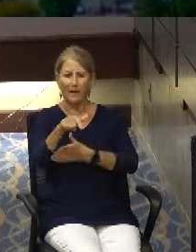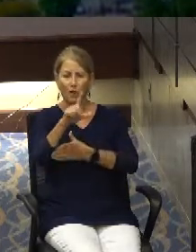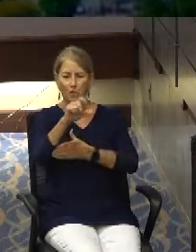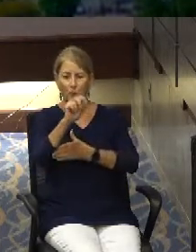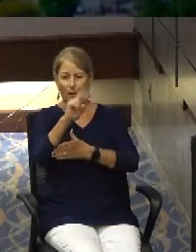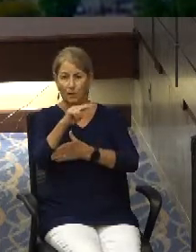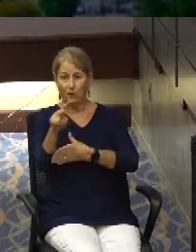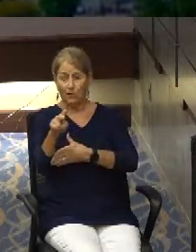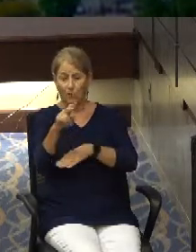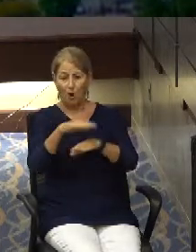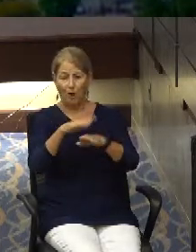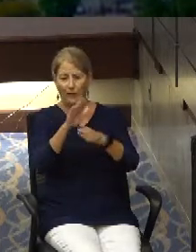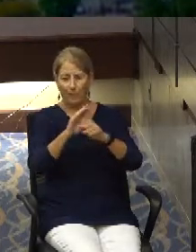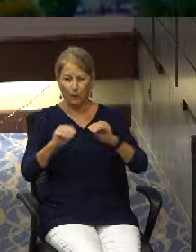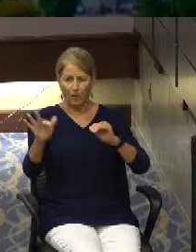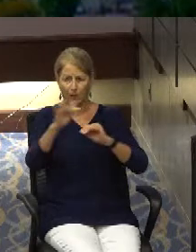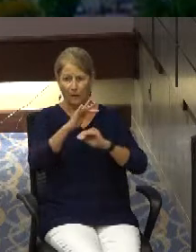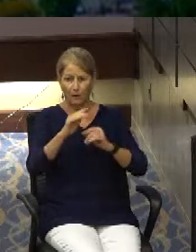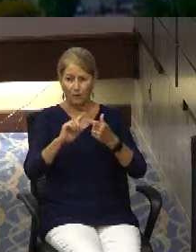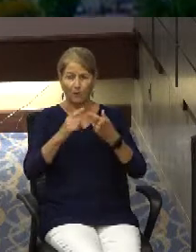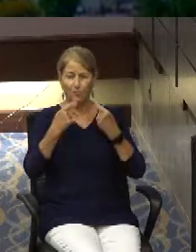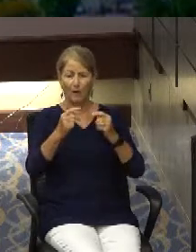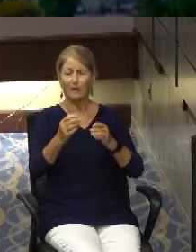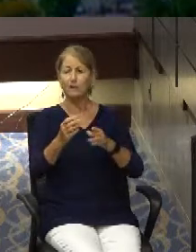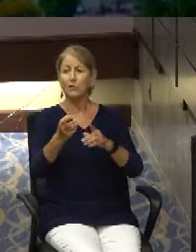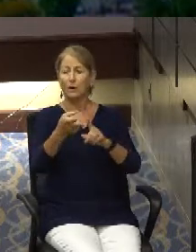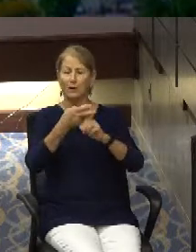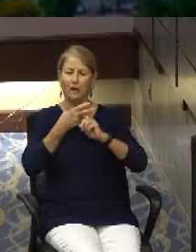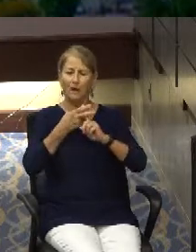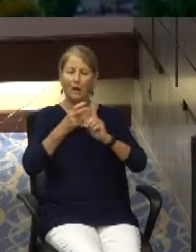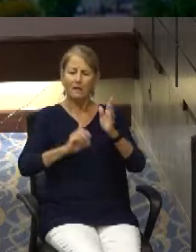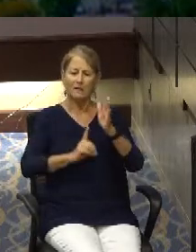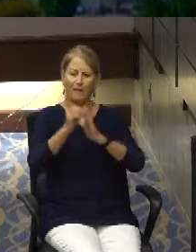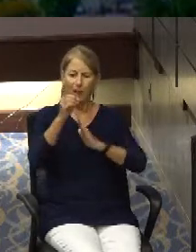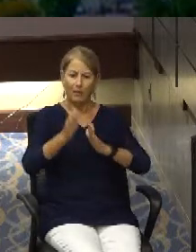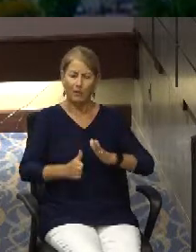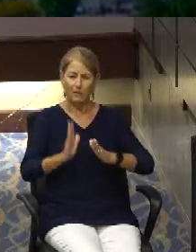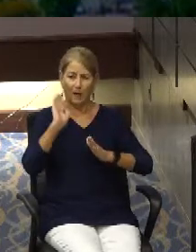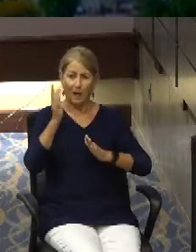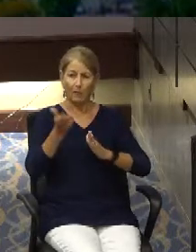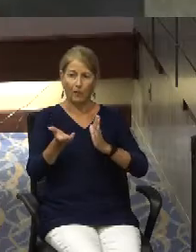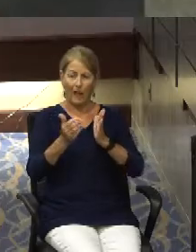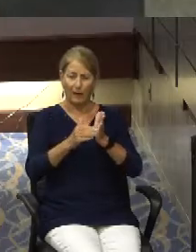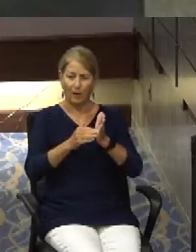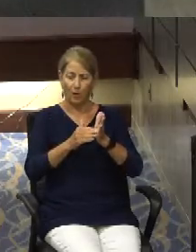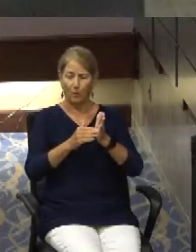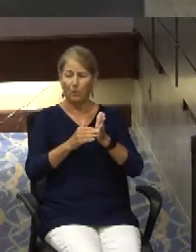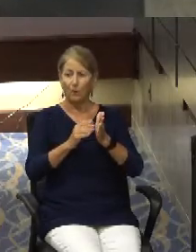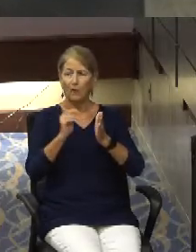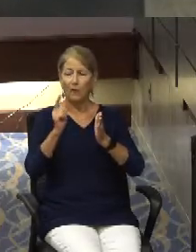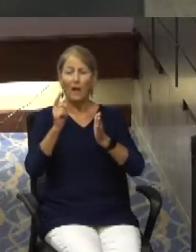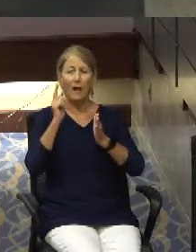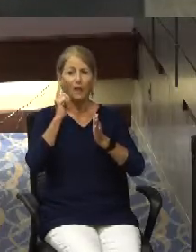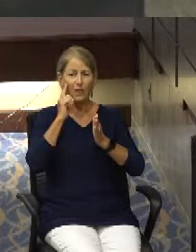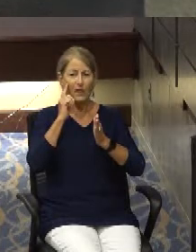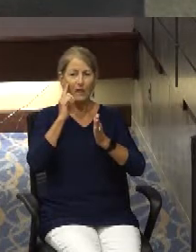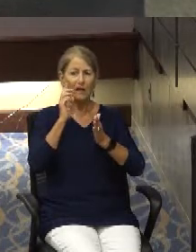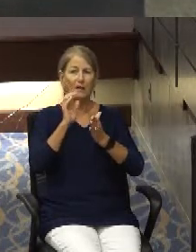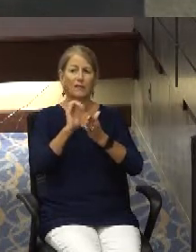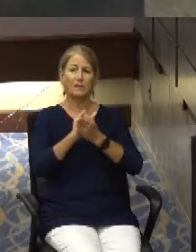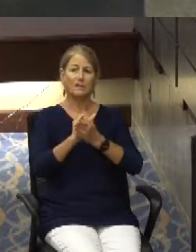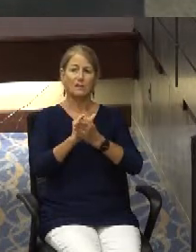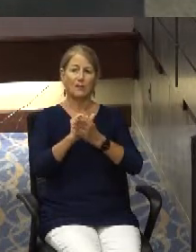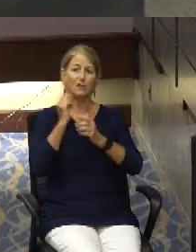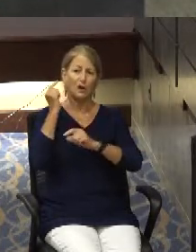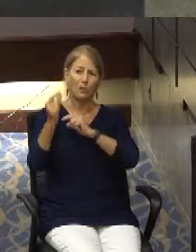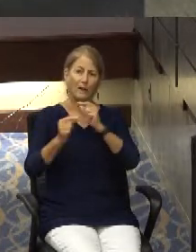that property to solicit developers. I'll just echo Councilmember Bearfield. I think it's a generational opportunity to